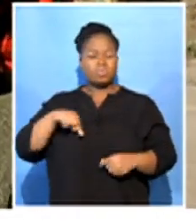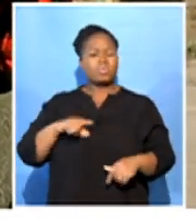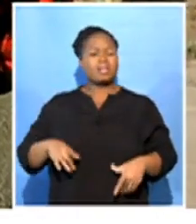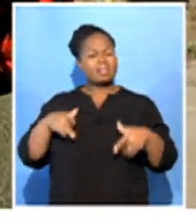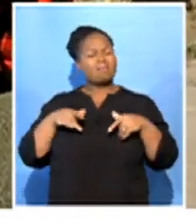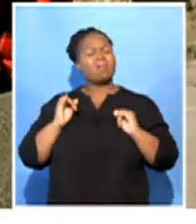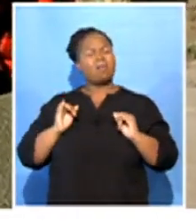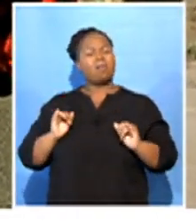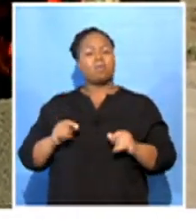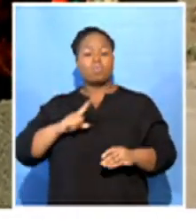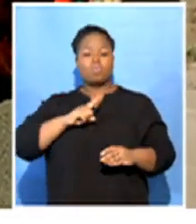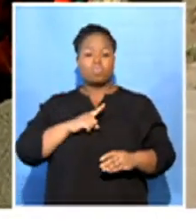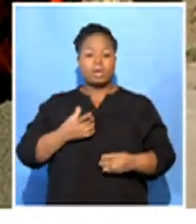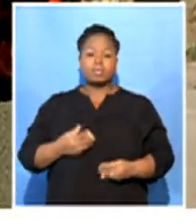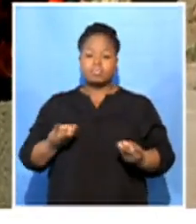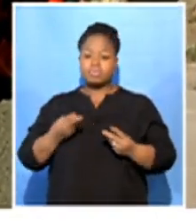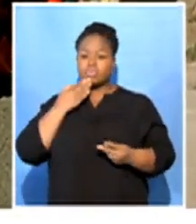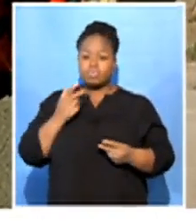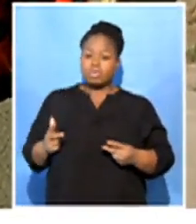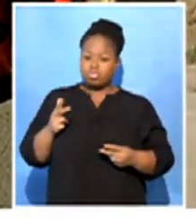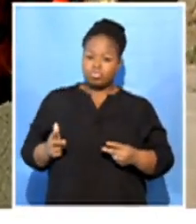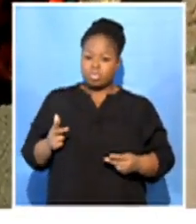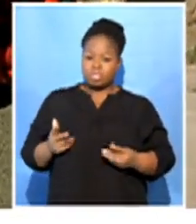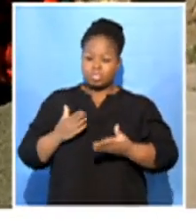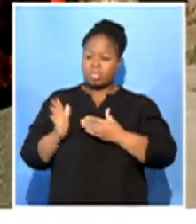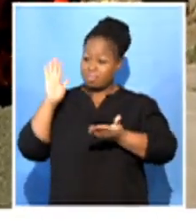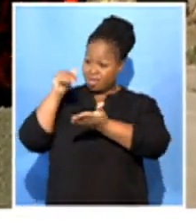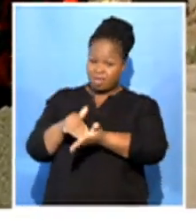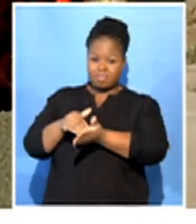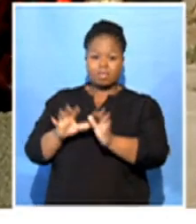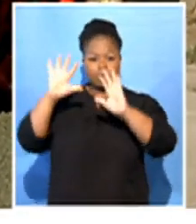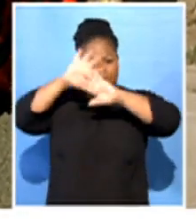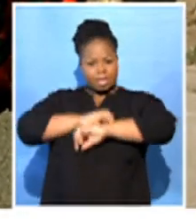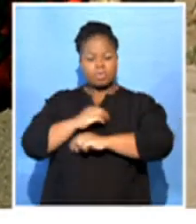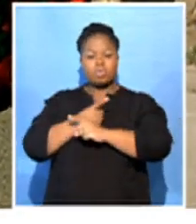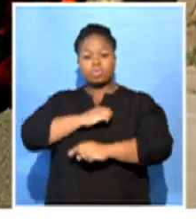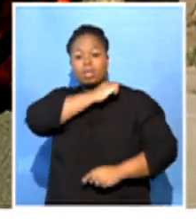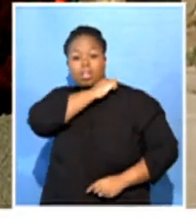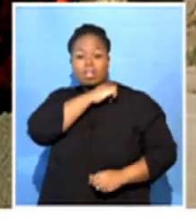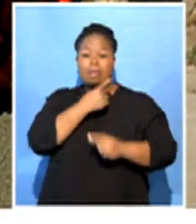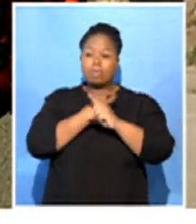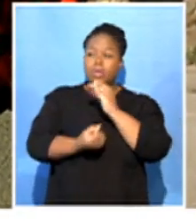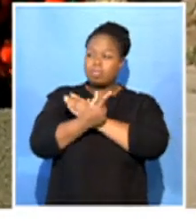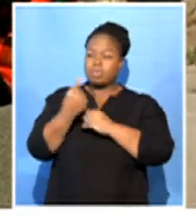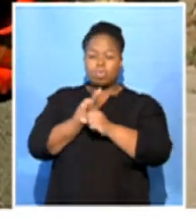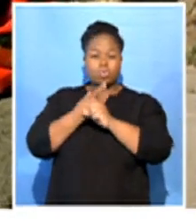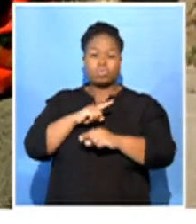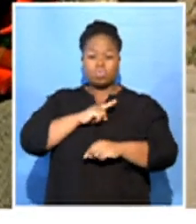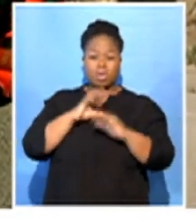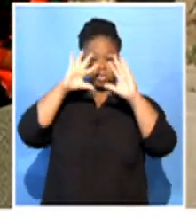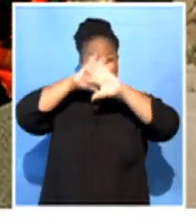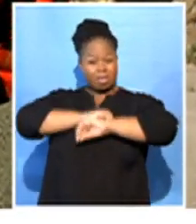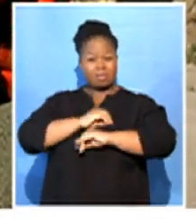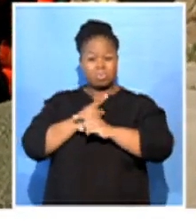ndawo. Ngoba kaloku sinabantu abaphangelayo abakhwela iitreyini ababuya ngobusuku bayaphakwa ngoba kufukufuku kule ndawo